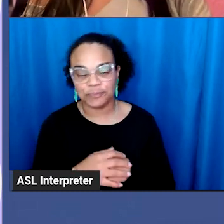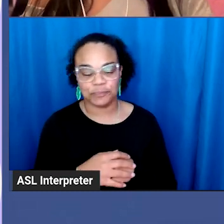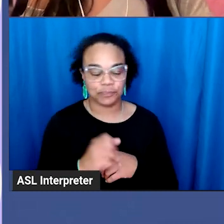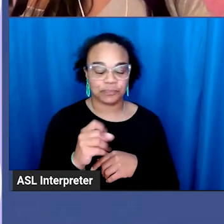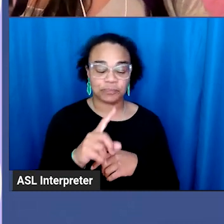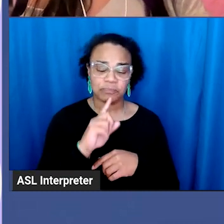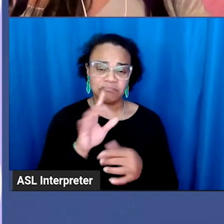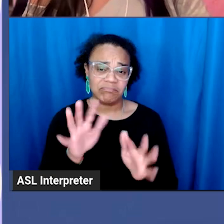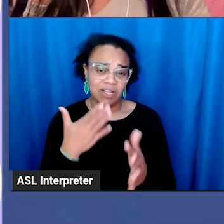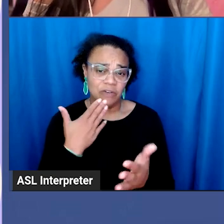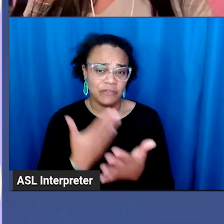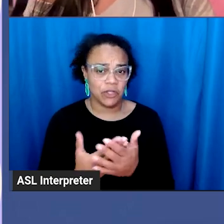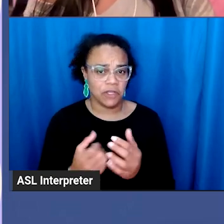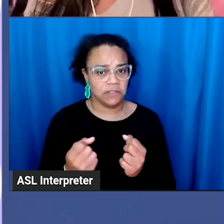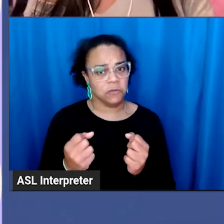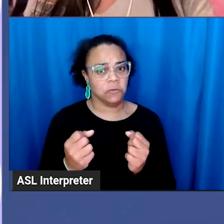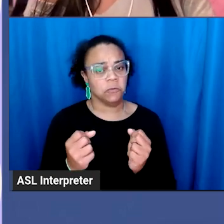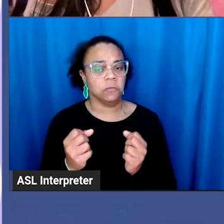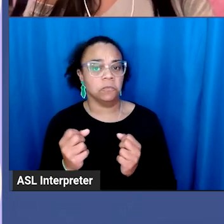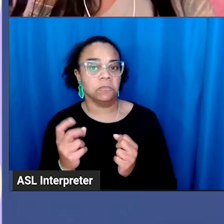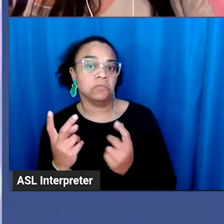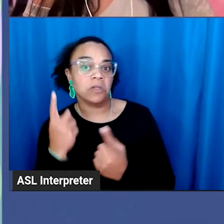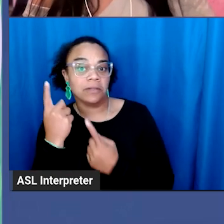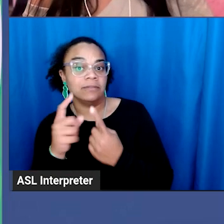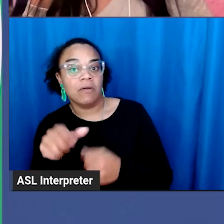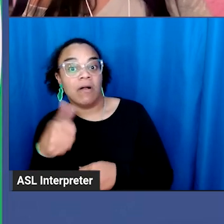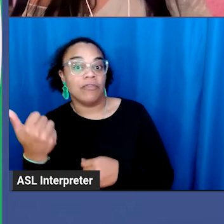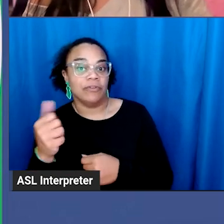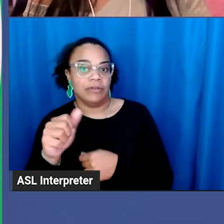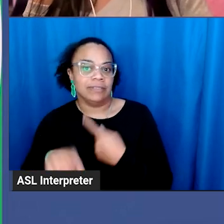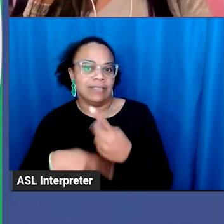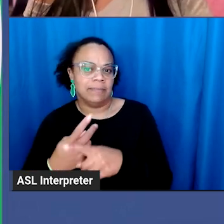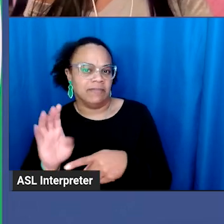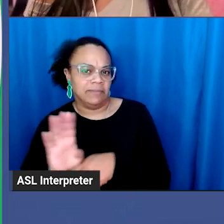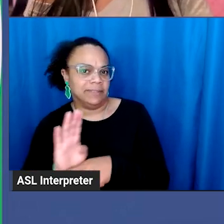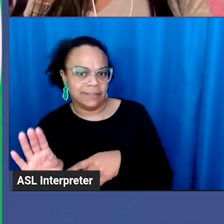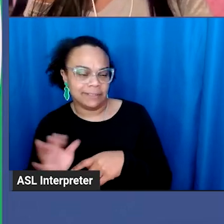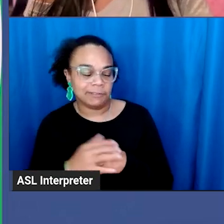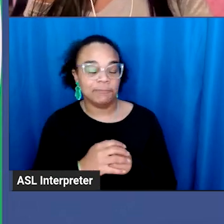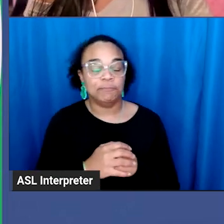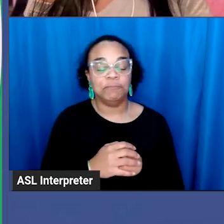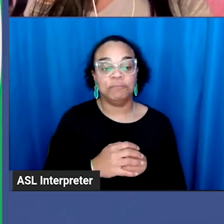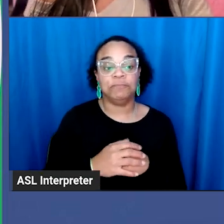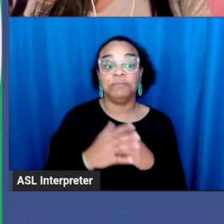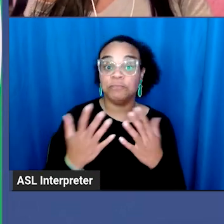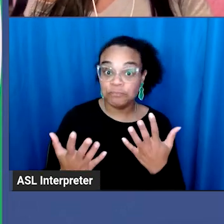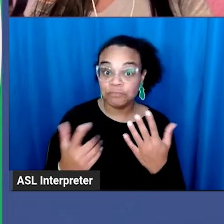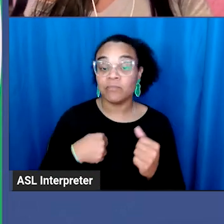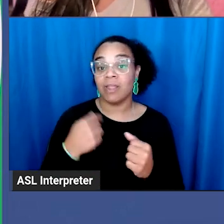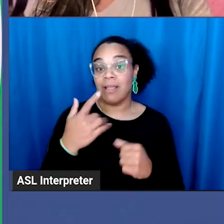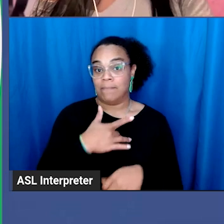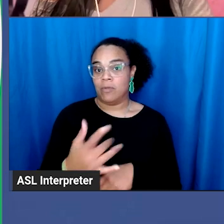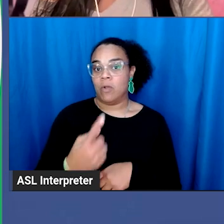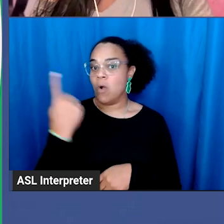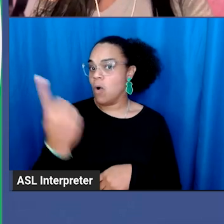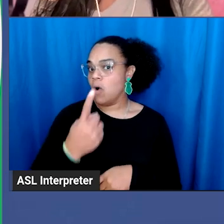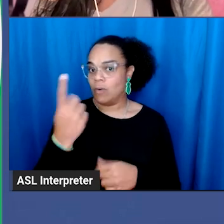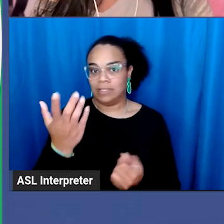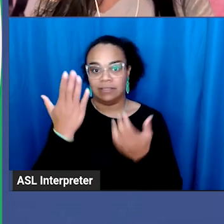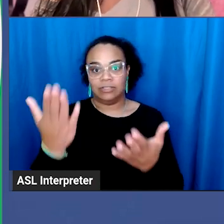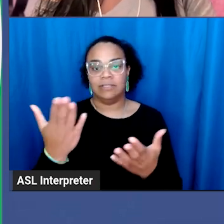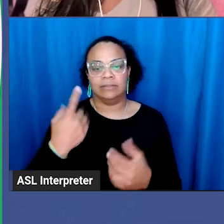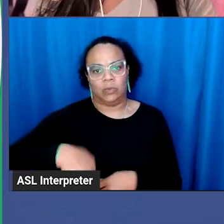of good to look into other business ventures. That being said, I always suggest we do have to